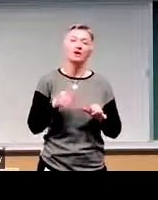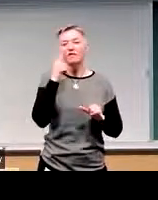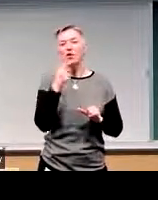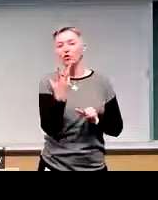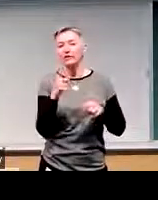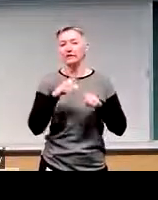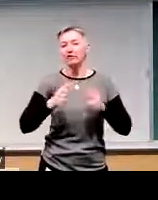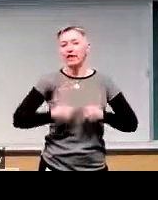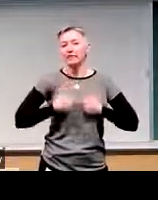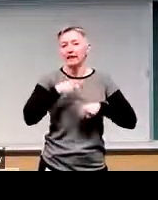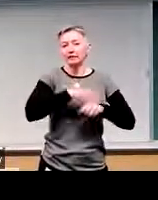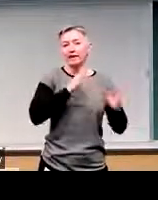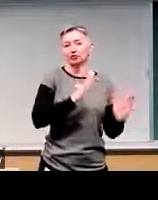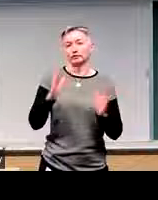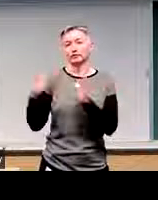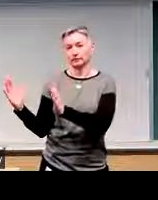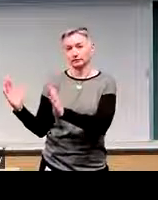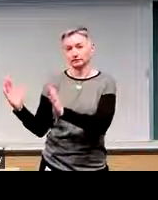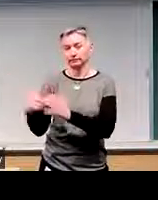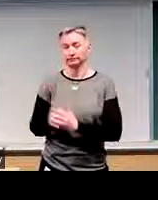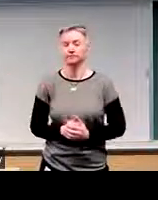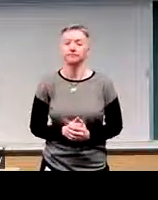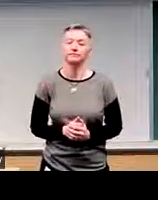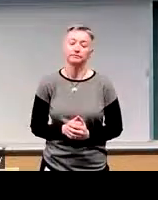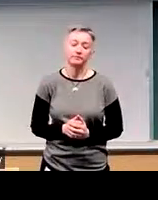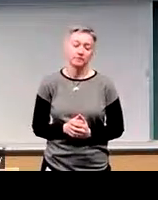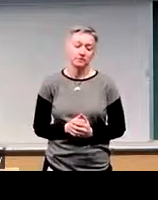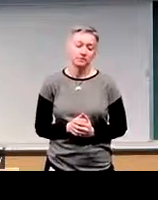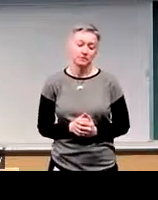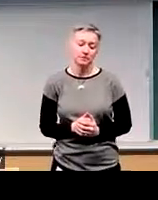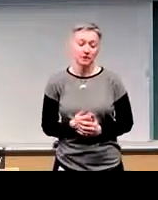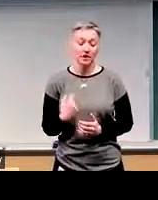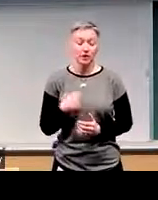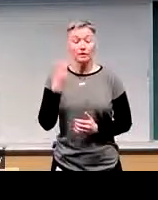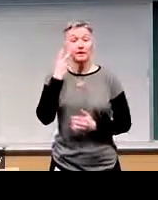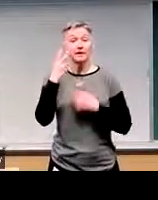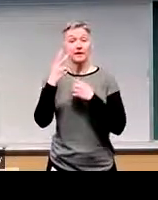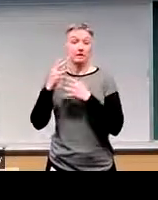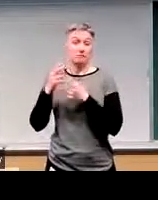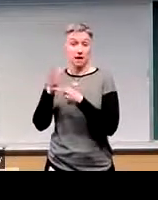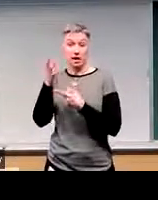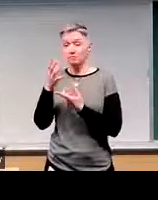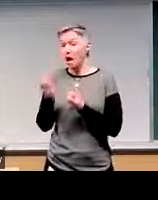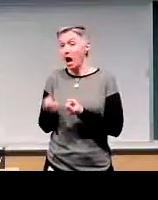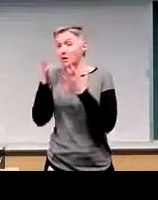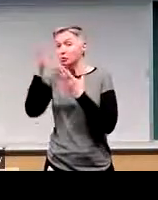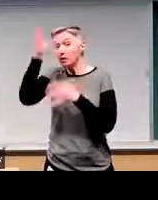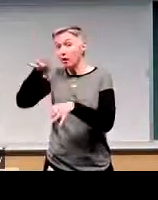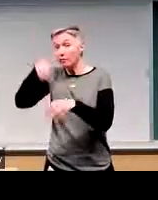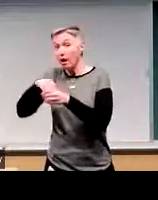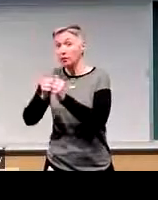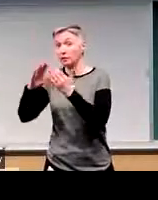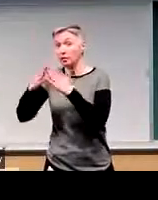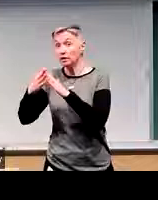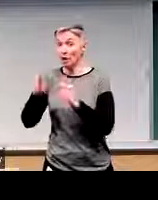stages. So looking over the life course, we see that parental social involvement in the community during